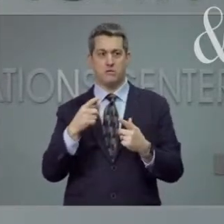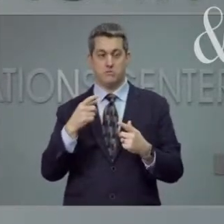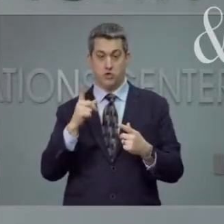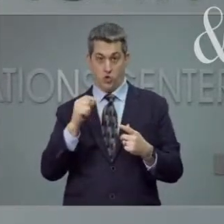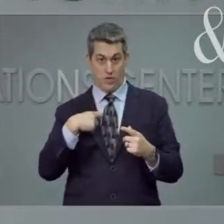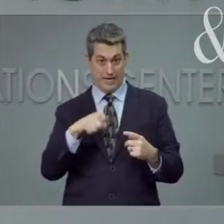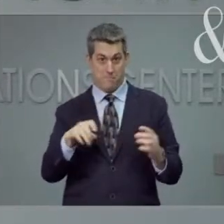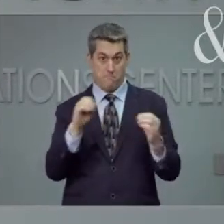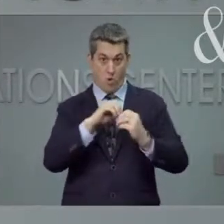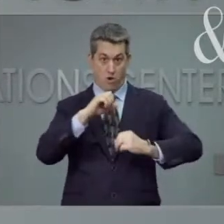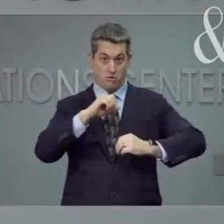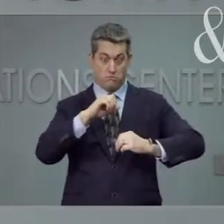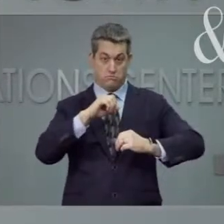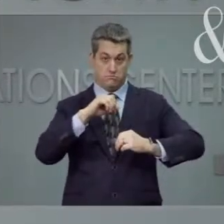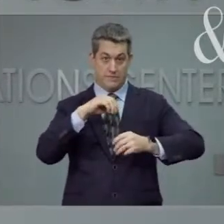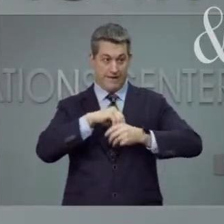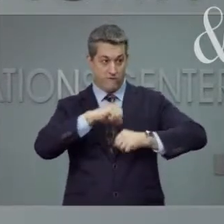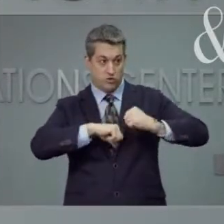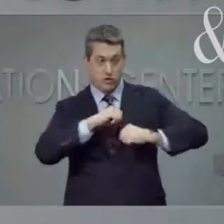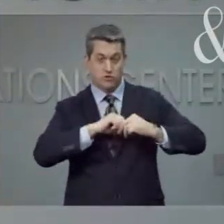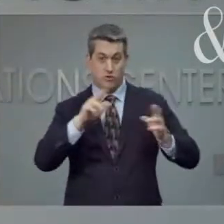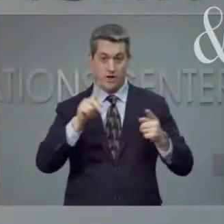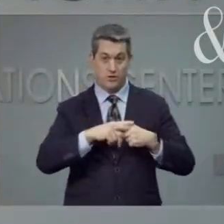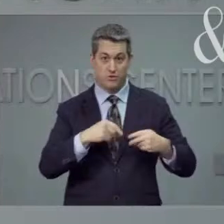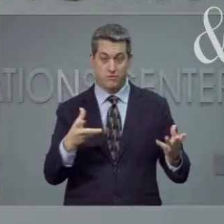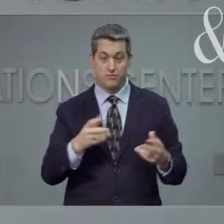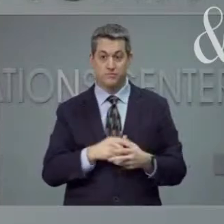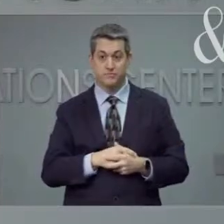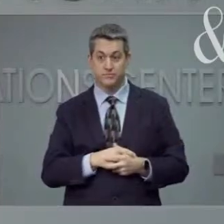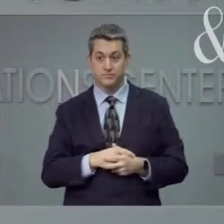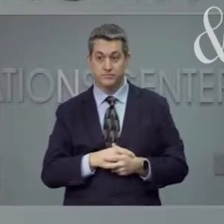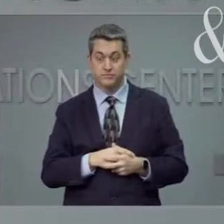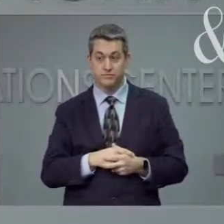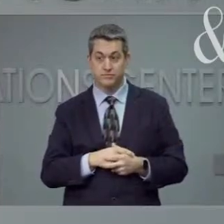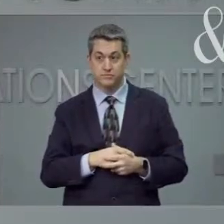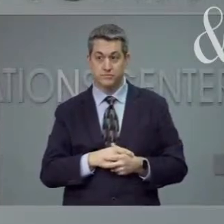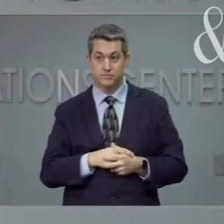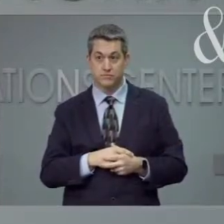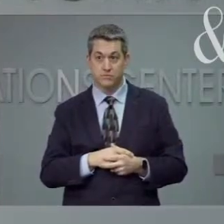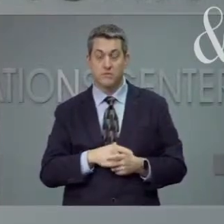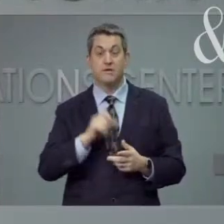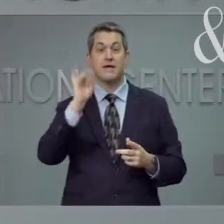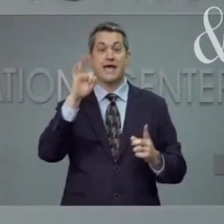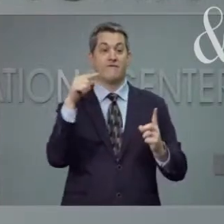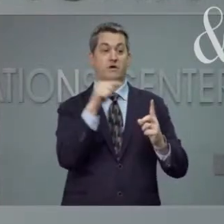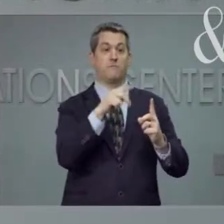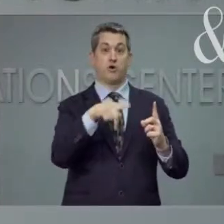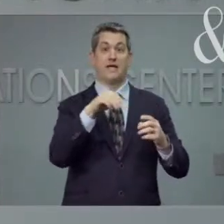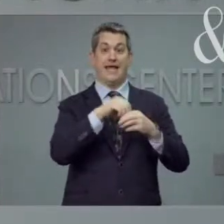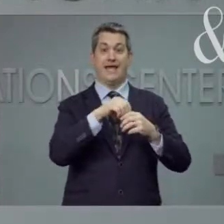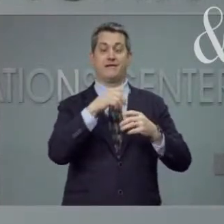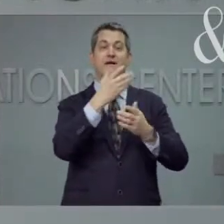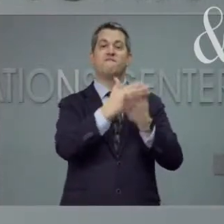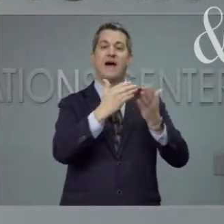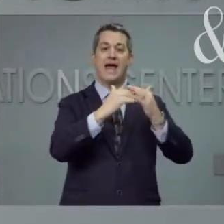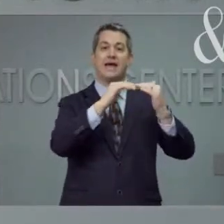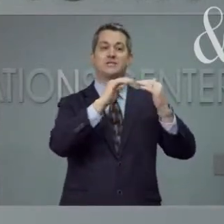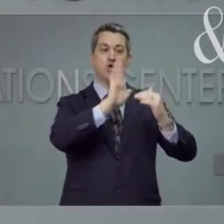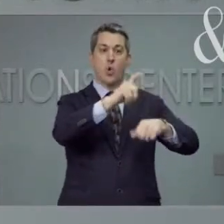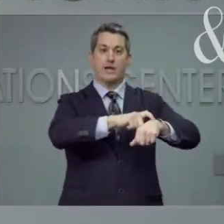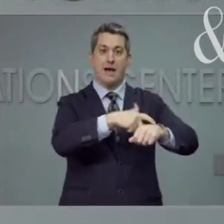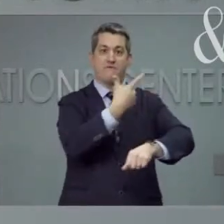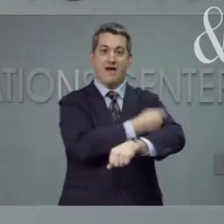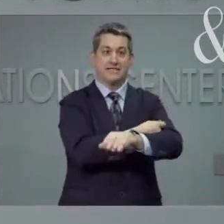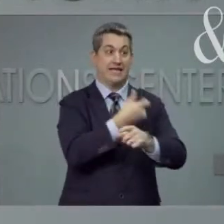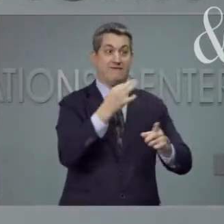out? And if not enough people are going to take the ones that they're offered in a certain phase, is there are they ready to go